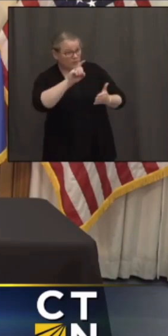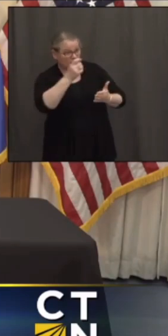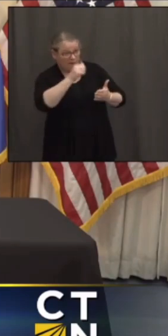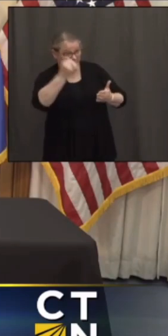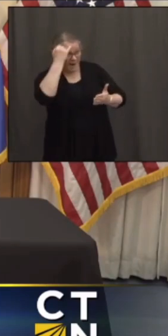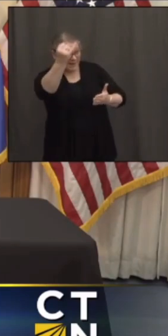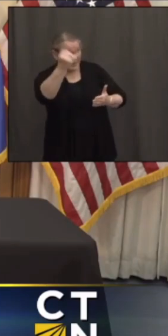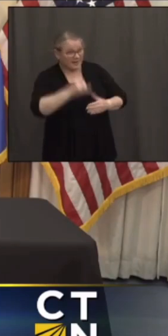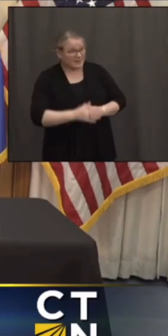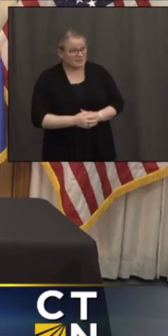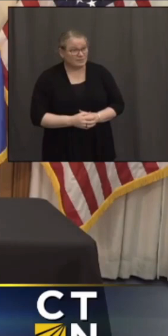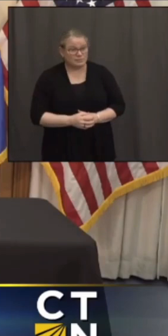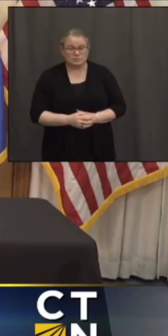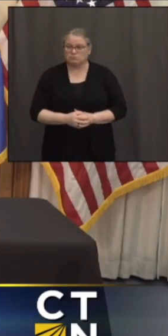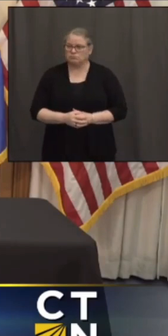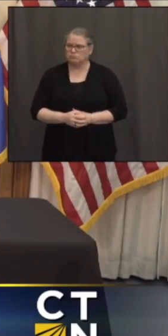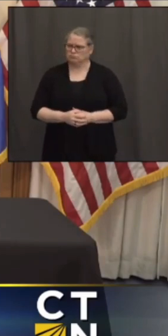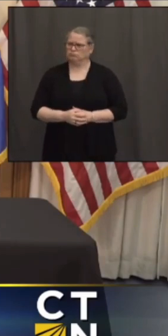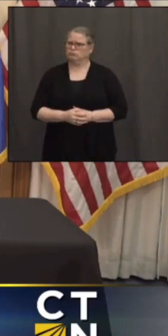That's a good question.